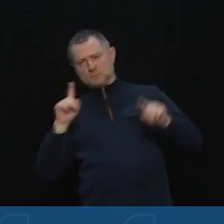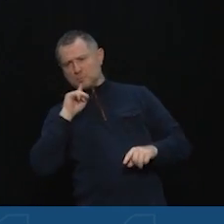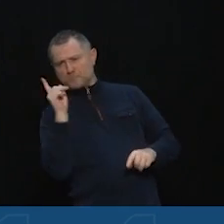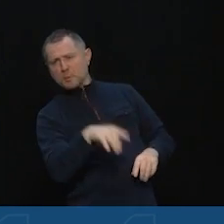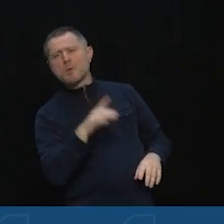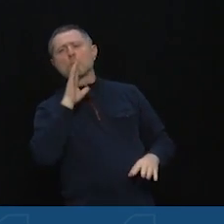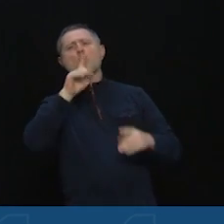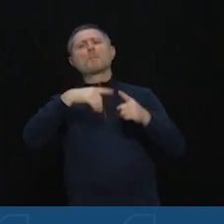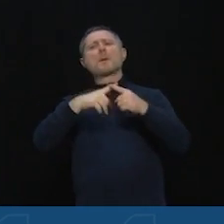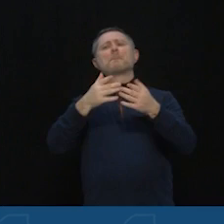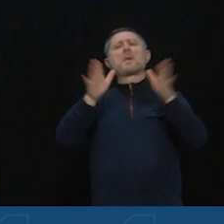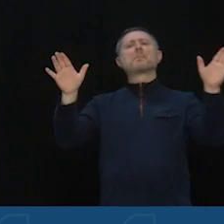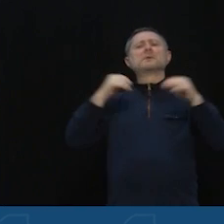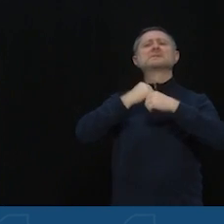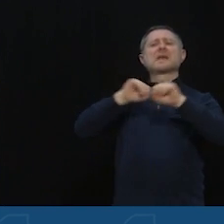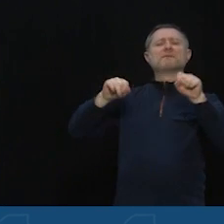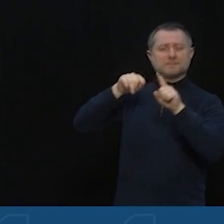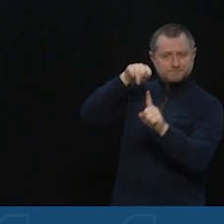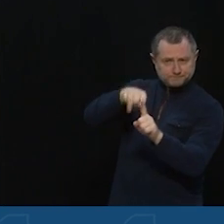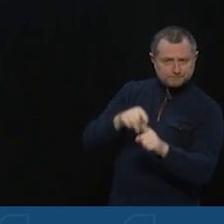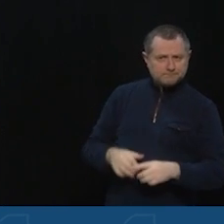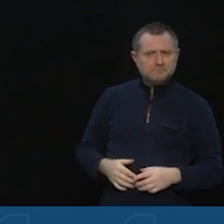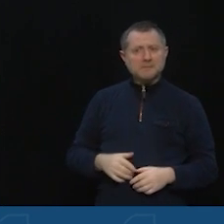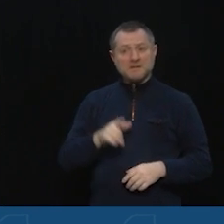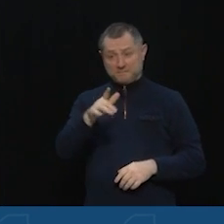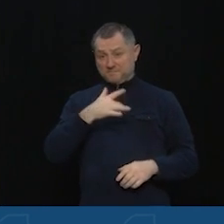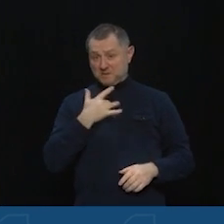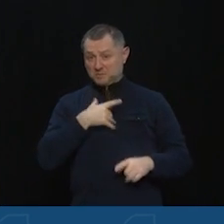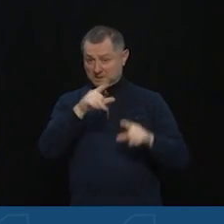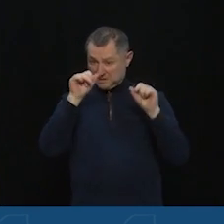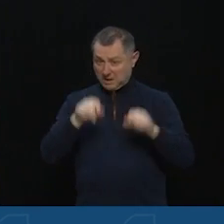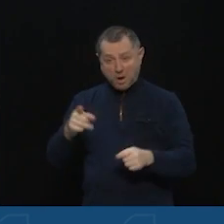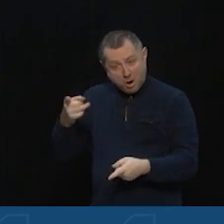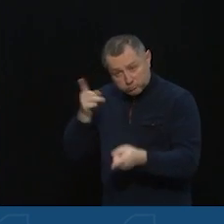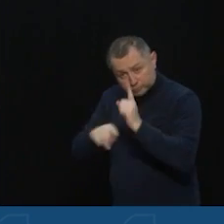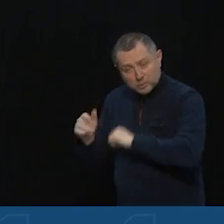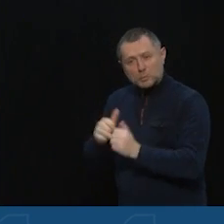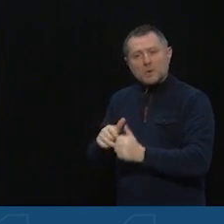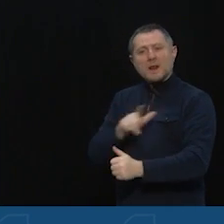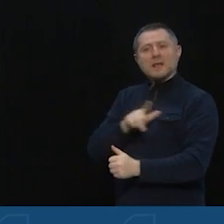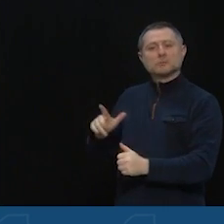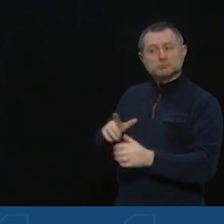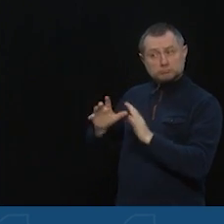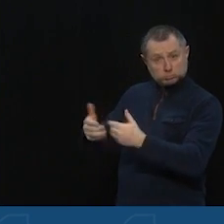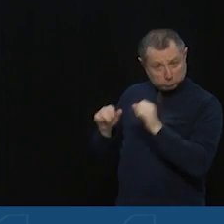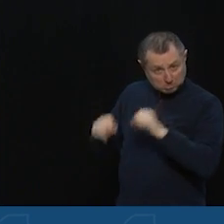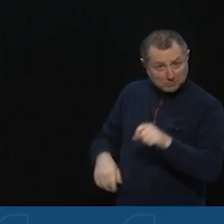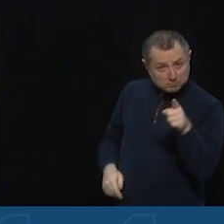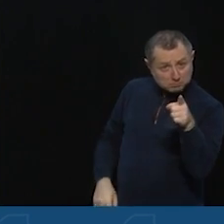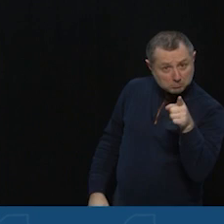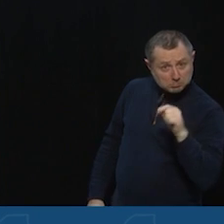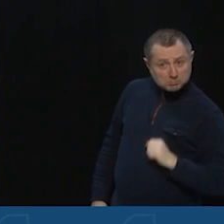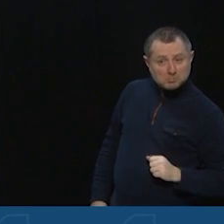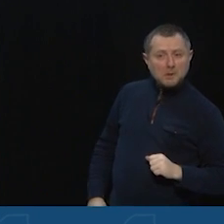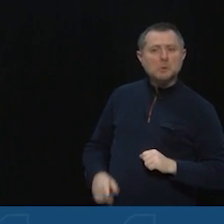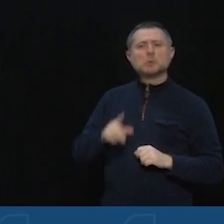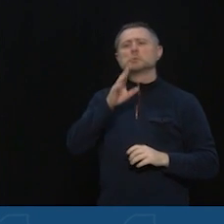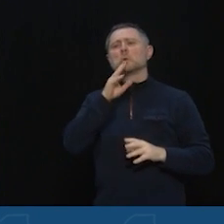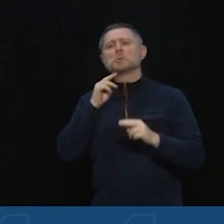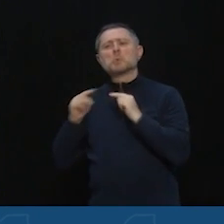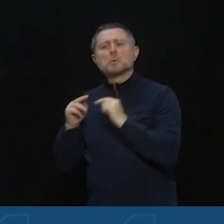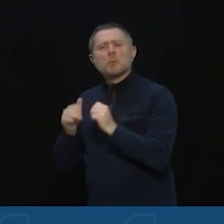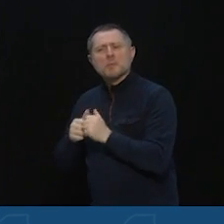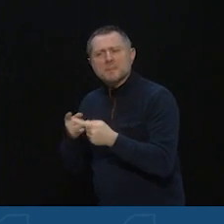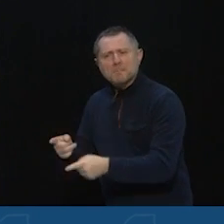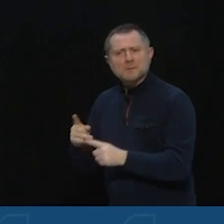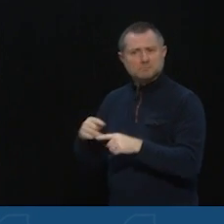though, are you confident that you can reach an agreement with the legislature, just based on your conversations that you have had with them over